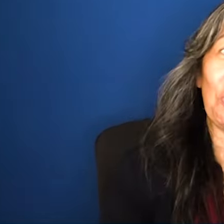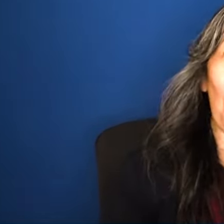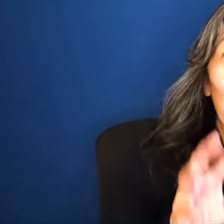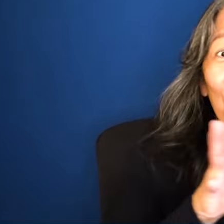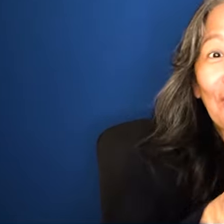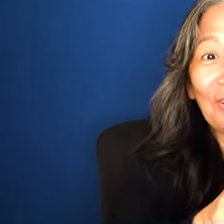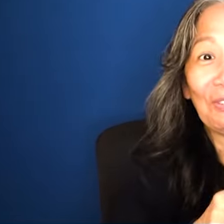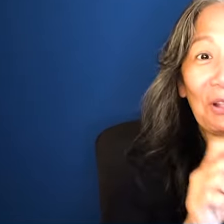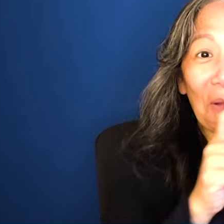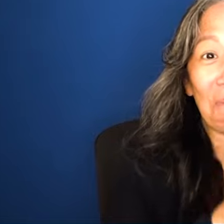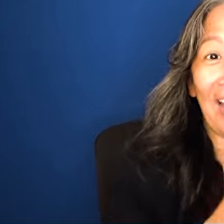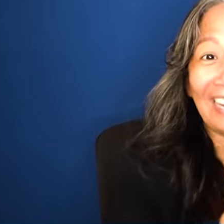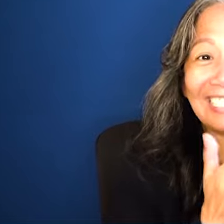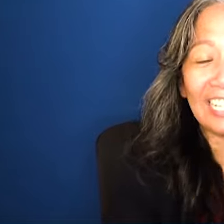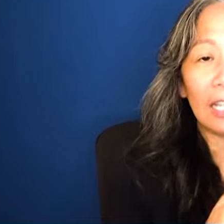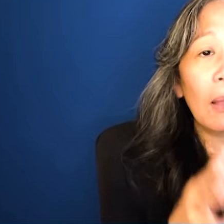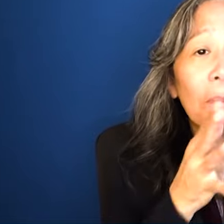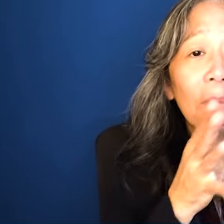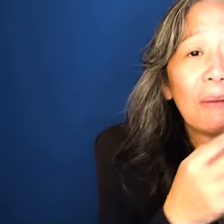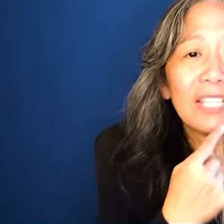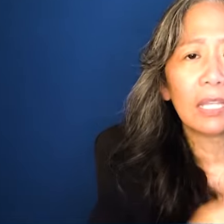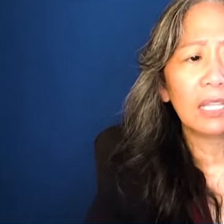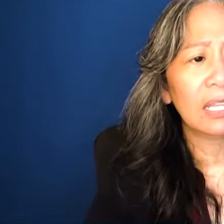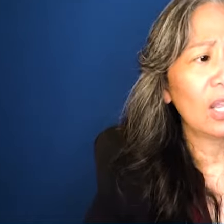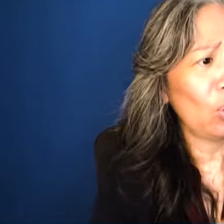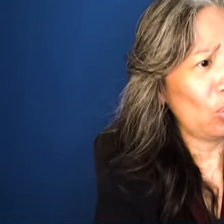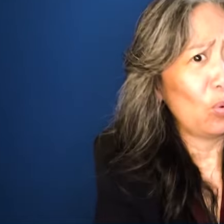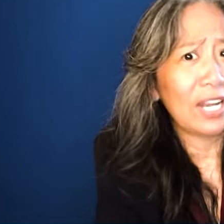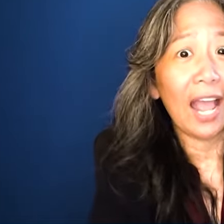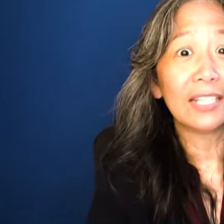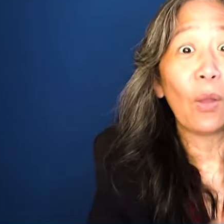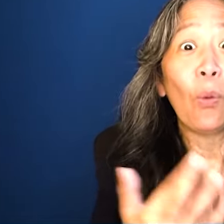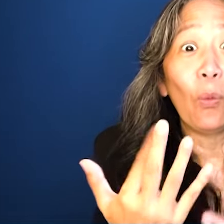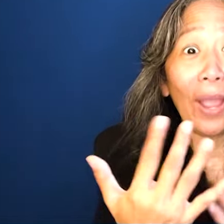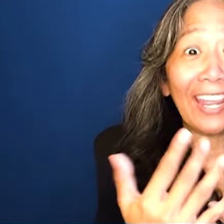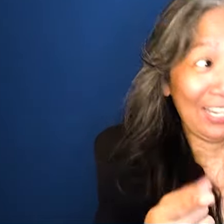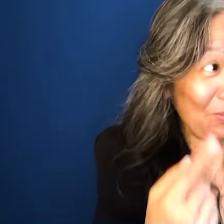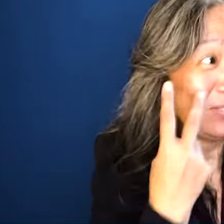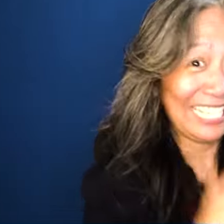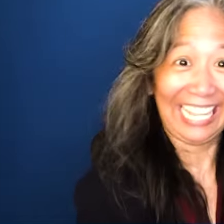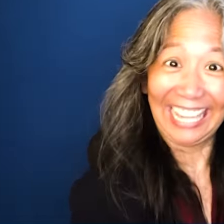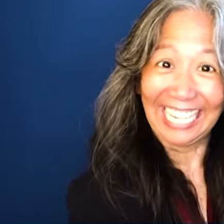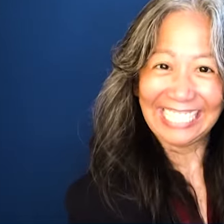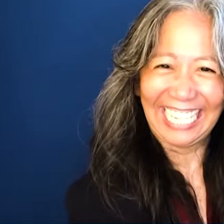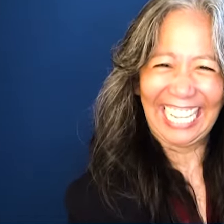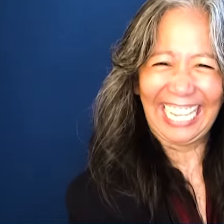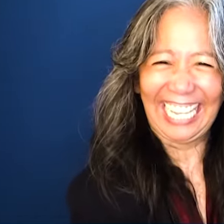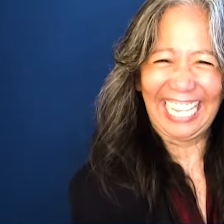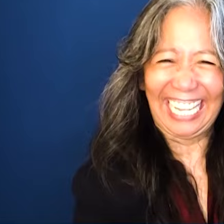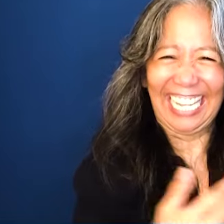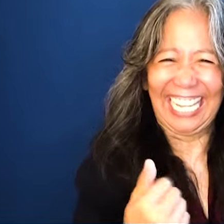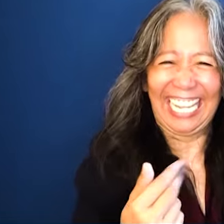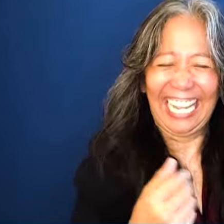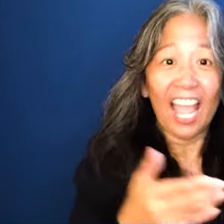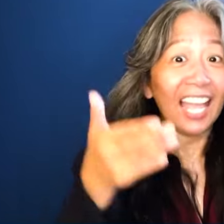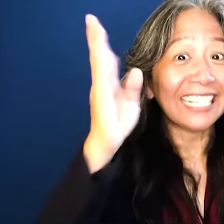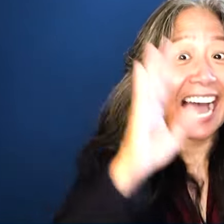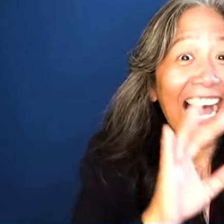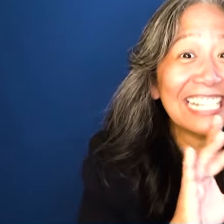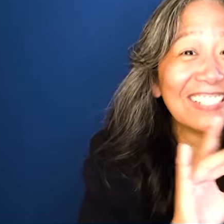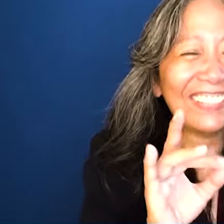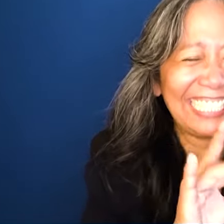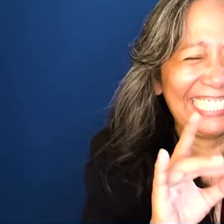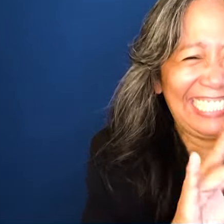show videos, they would show a magazine. My mom would say, that's so nice. Wait, have you seen this?